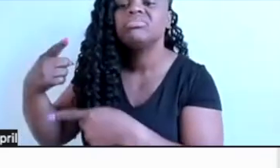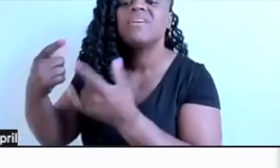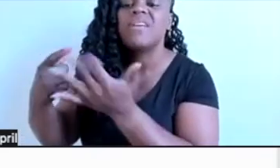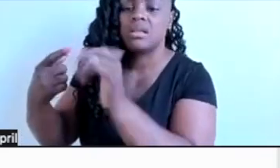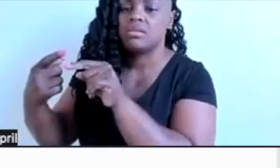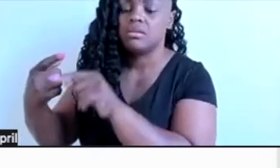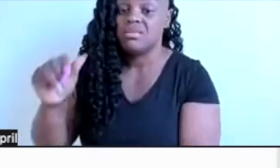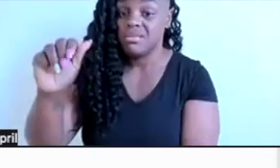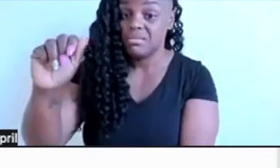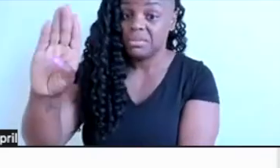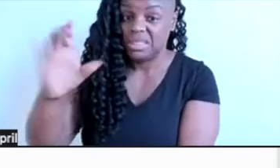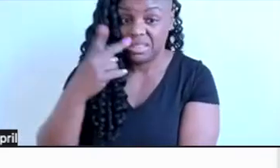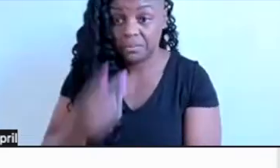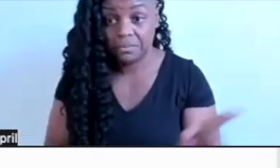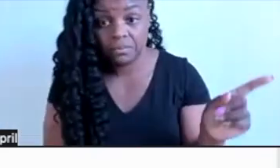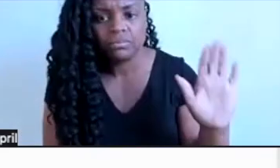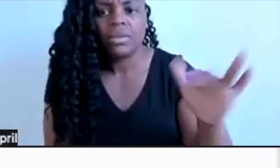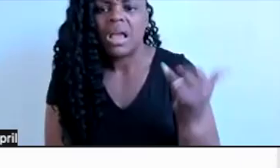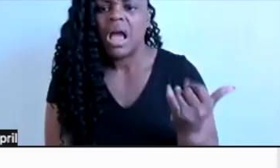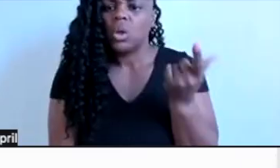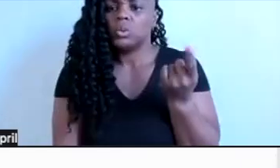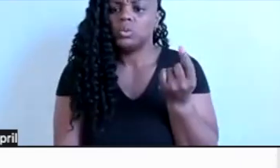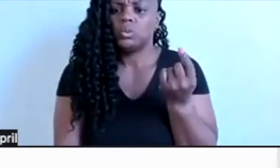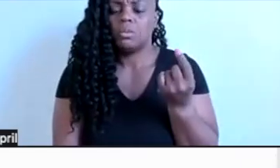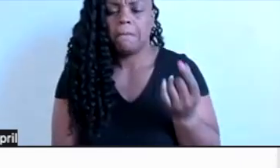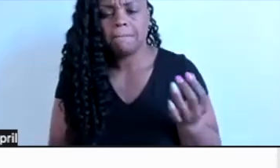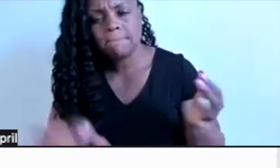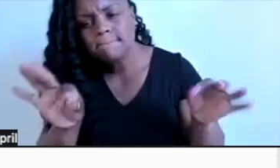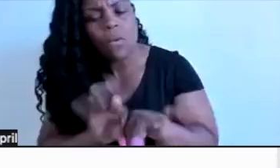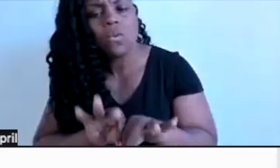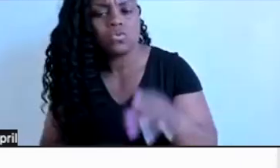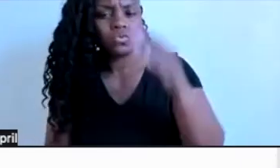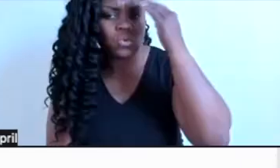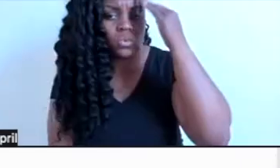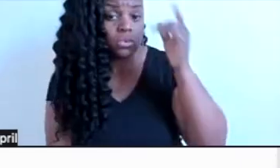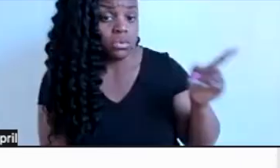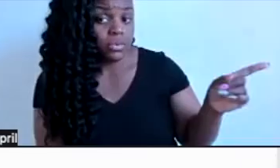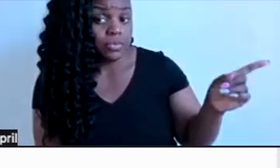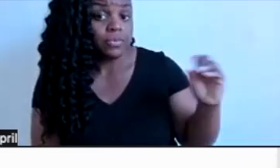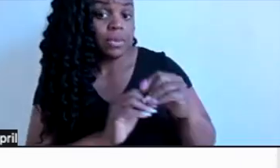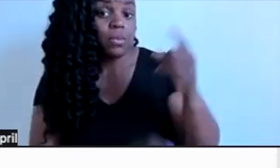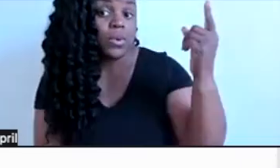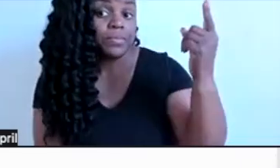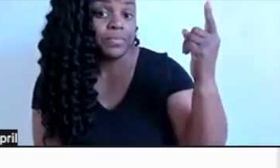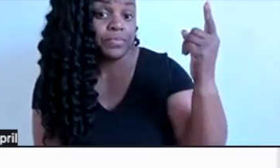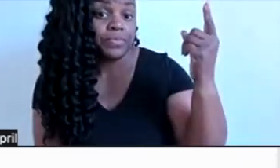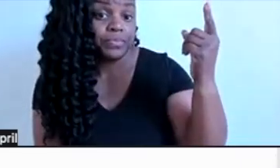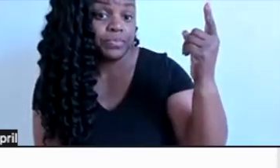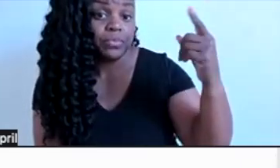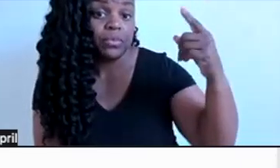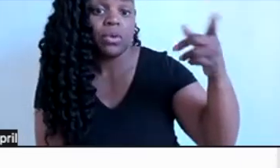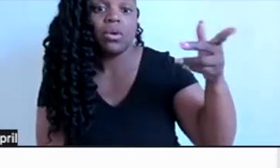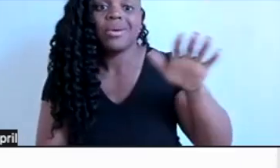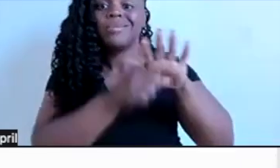The main parts of an extinguisher are: 1. The pressure gauge. The pressure arrow should point to the green area